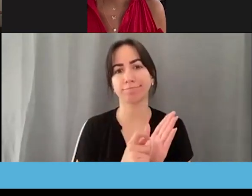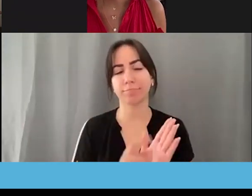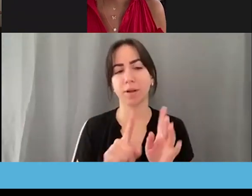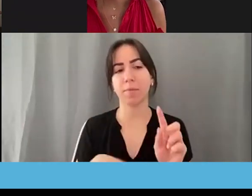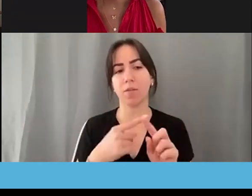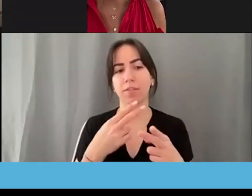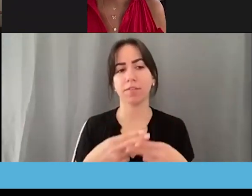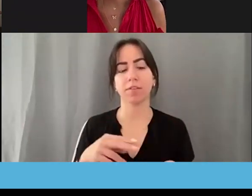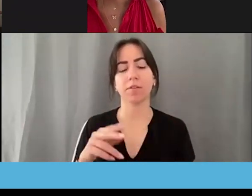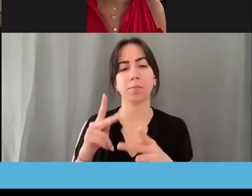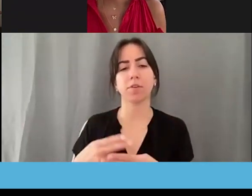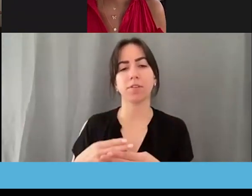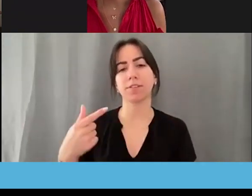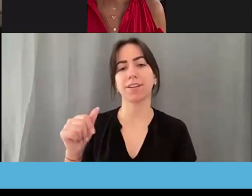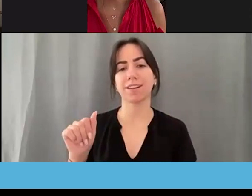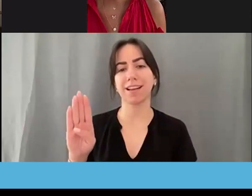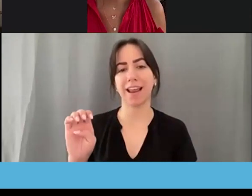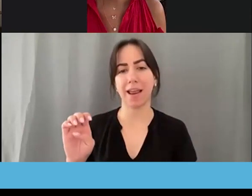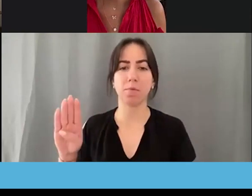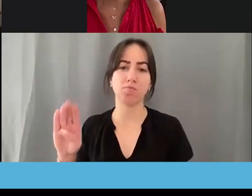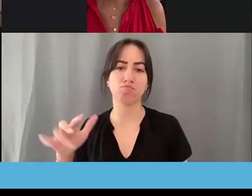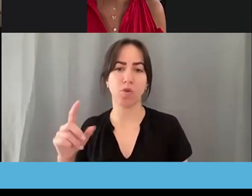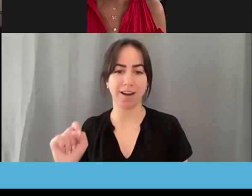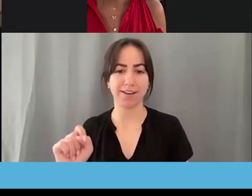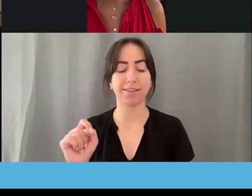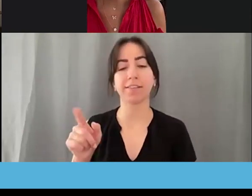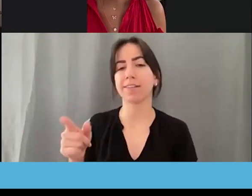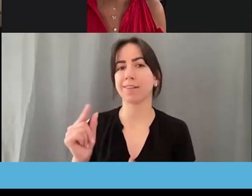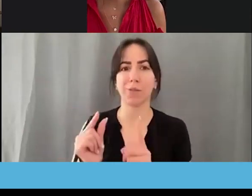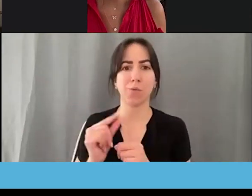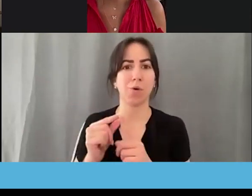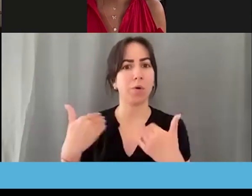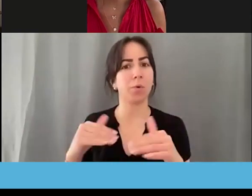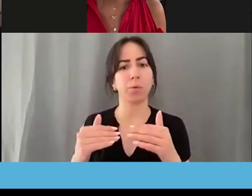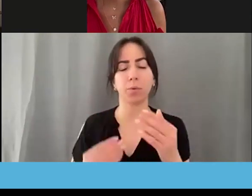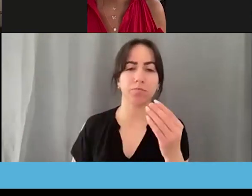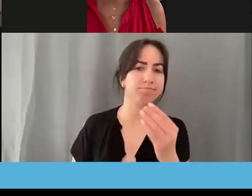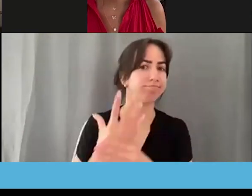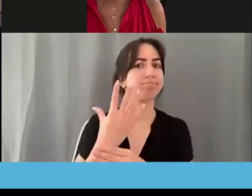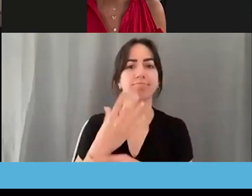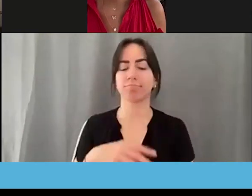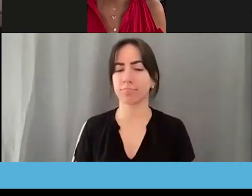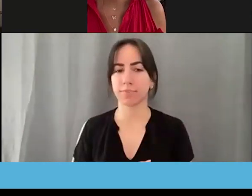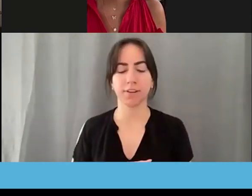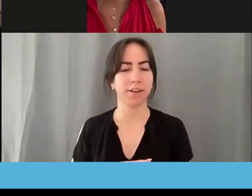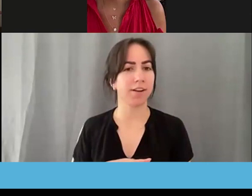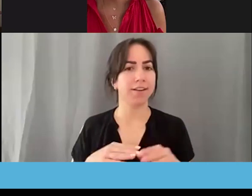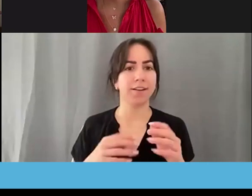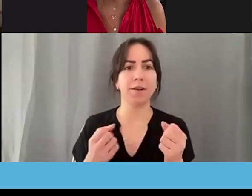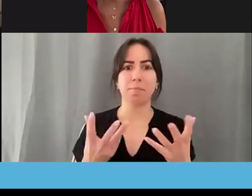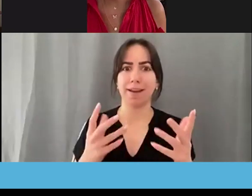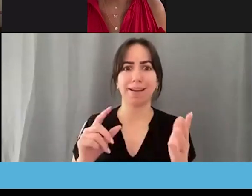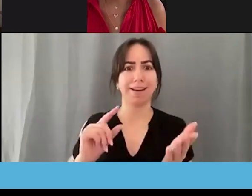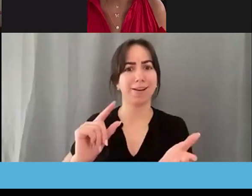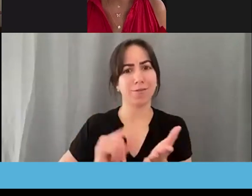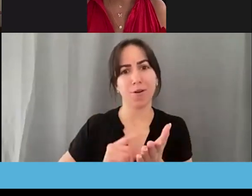This person's name was Gay Bryant. And from there, the term just flourished. It took hold, and there were countless news